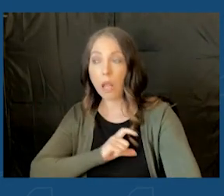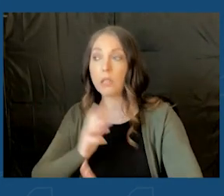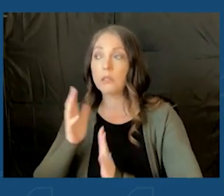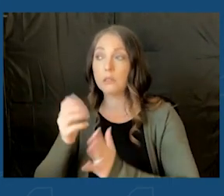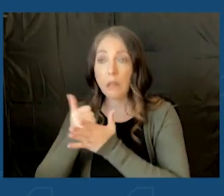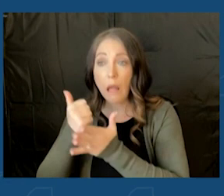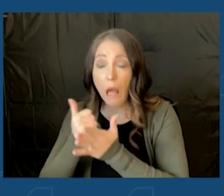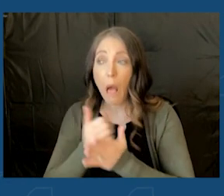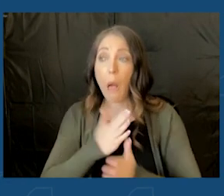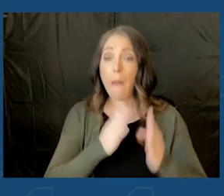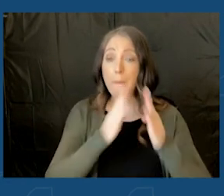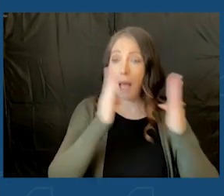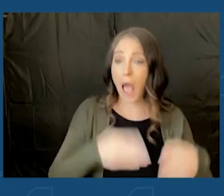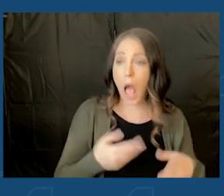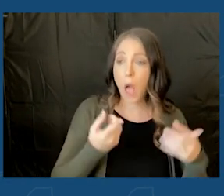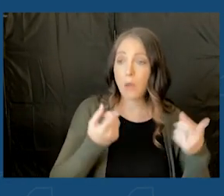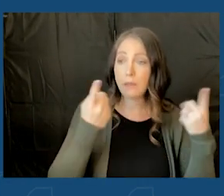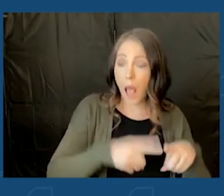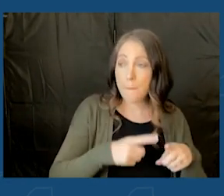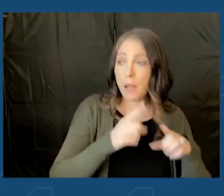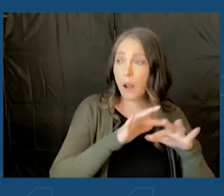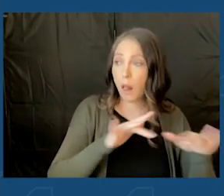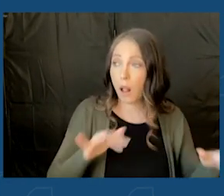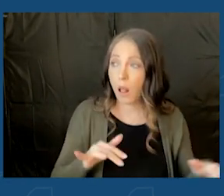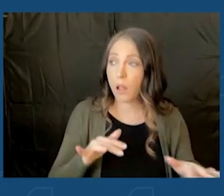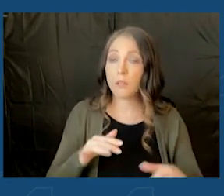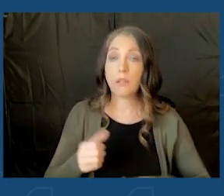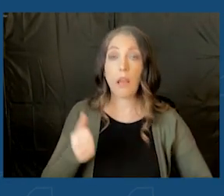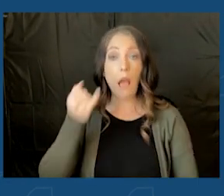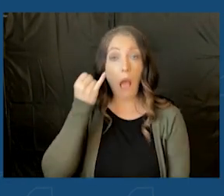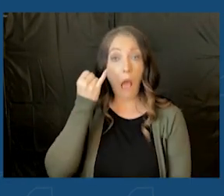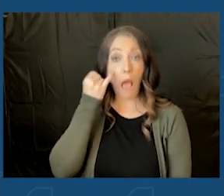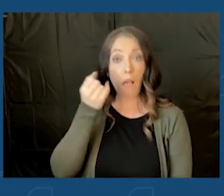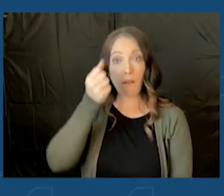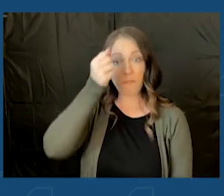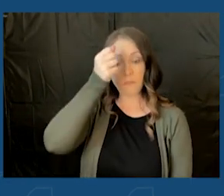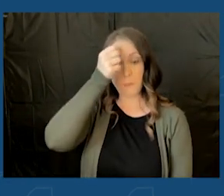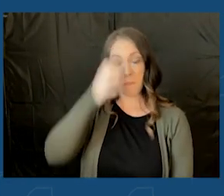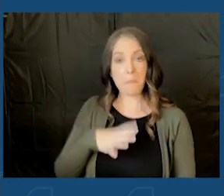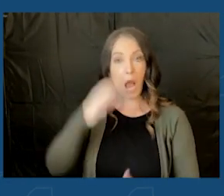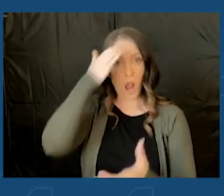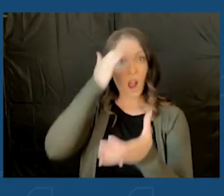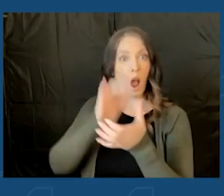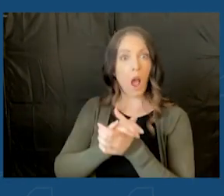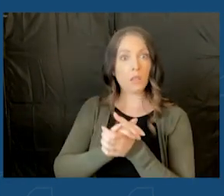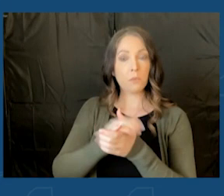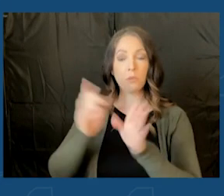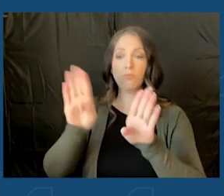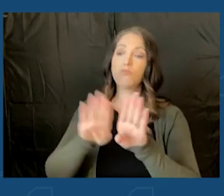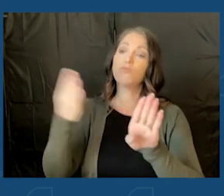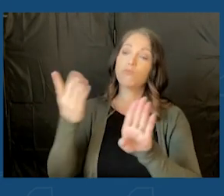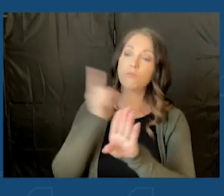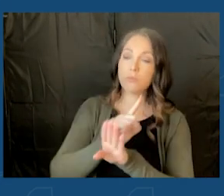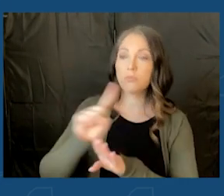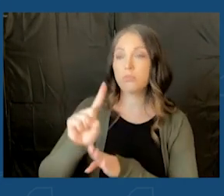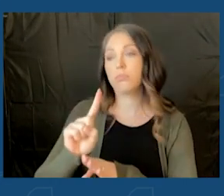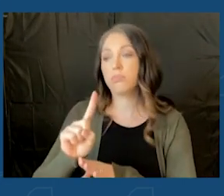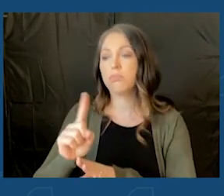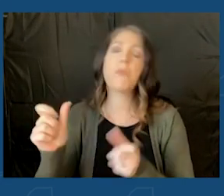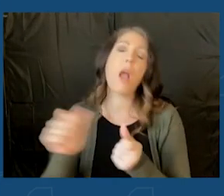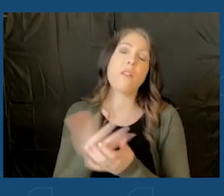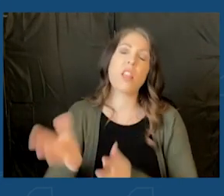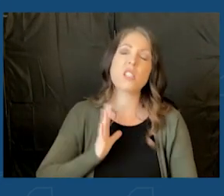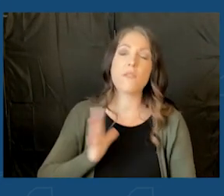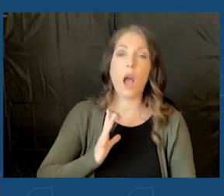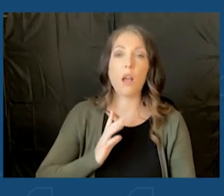come to the door, and if the husband answered the door and said, everything's fine here, the police officer legally could just walk away and